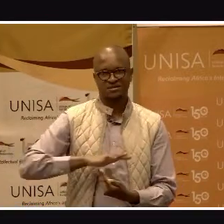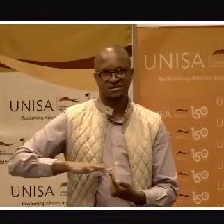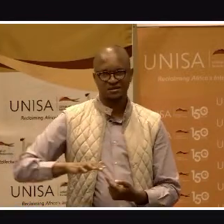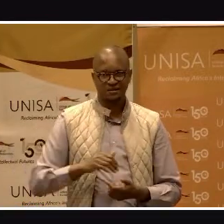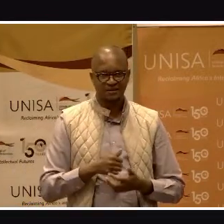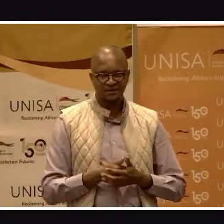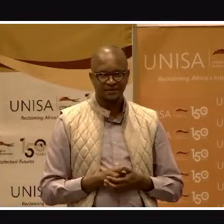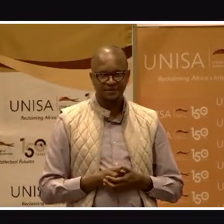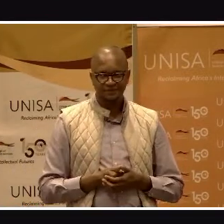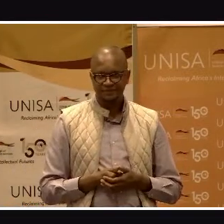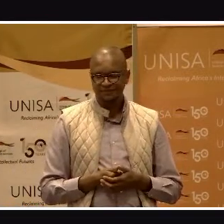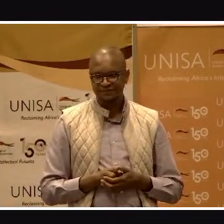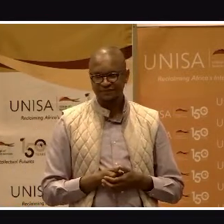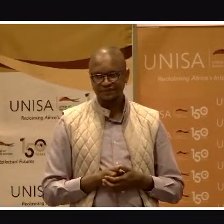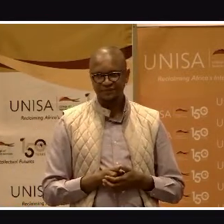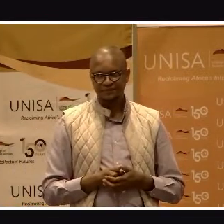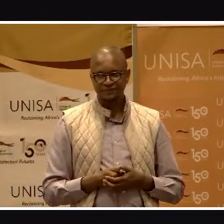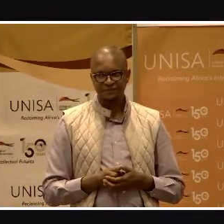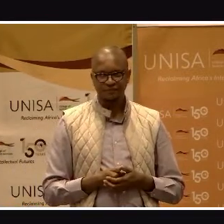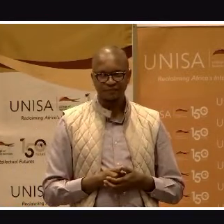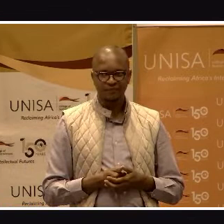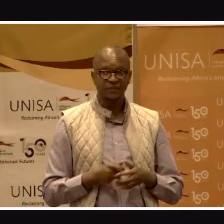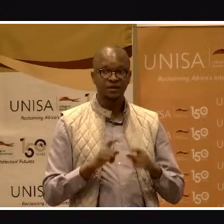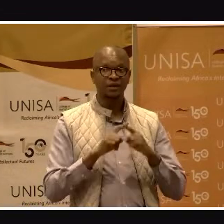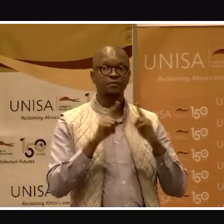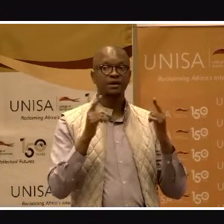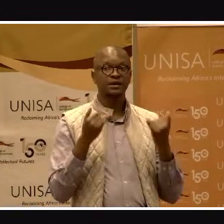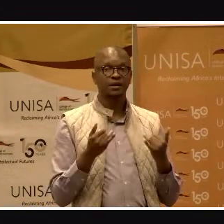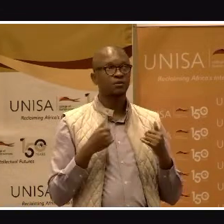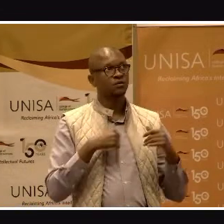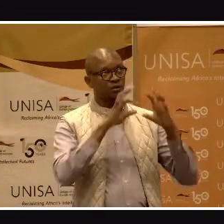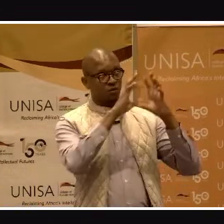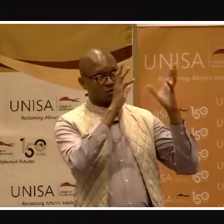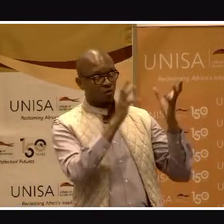unfortunately, looking around the world, we discover that a